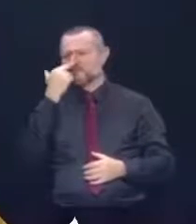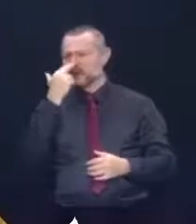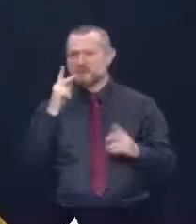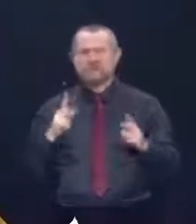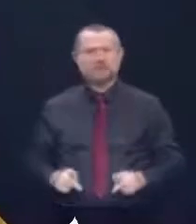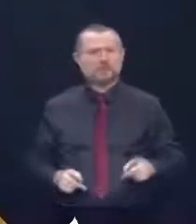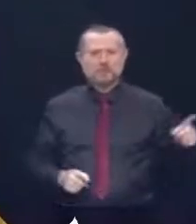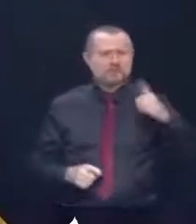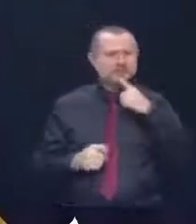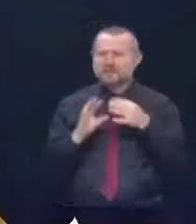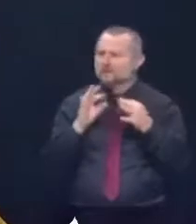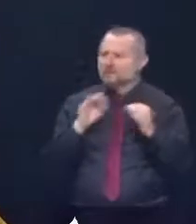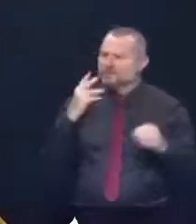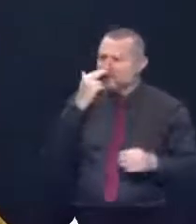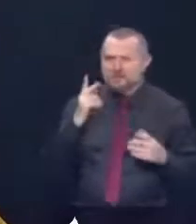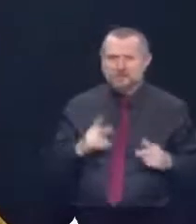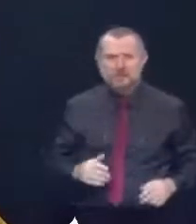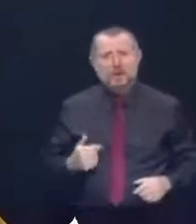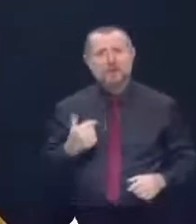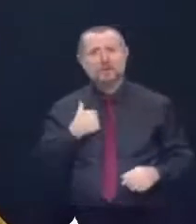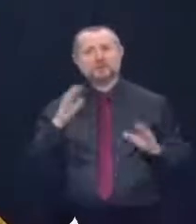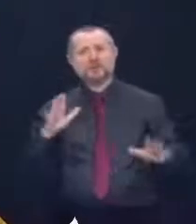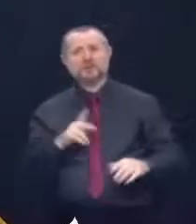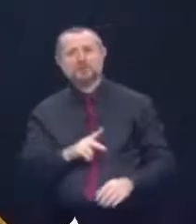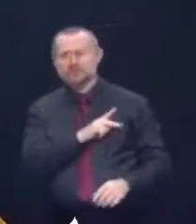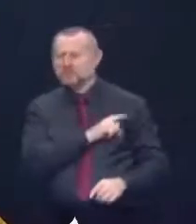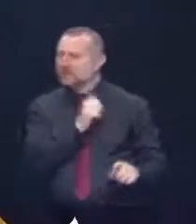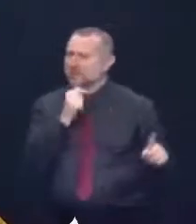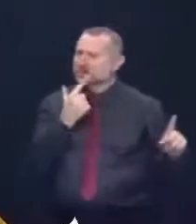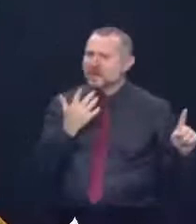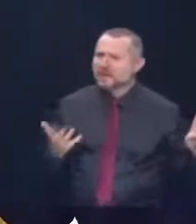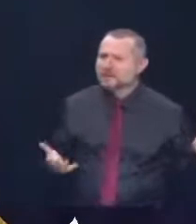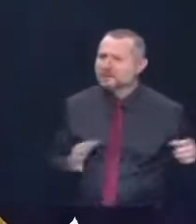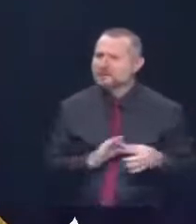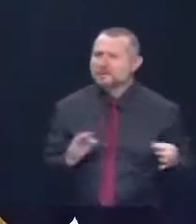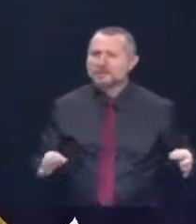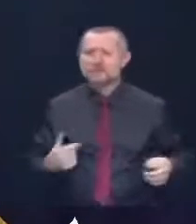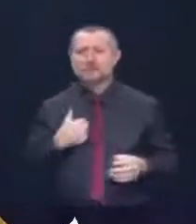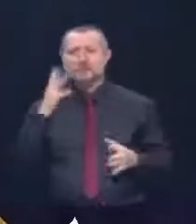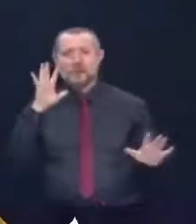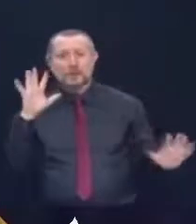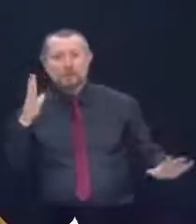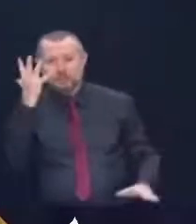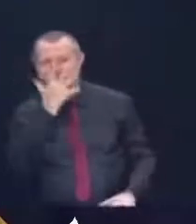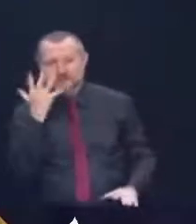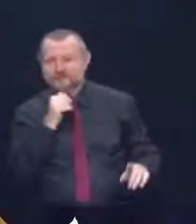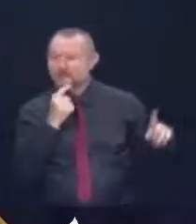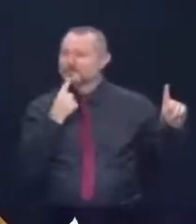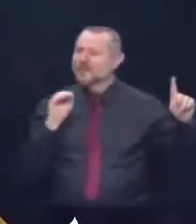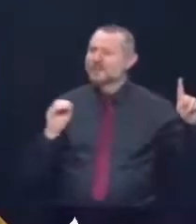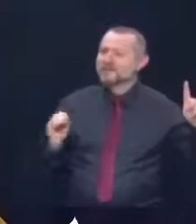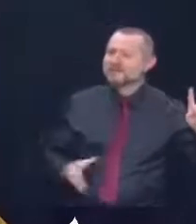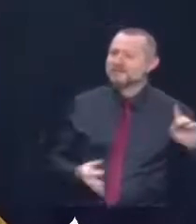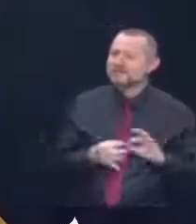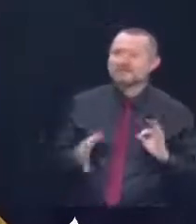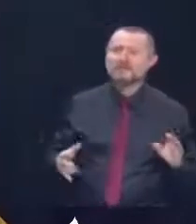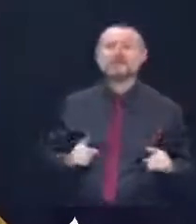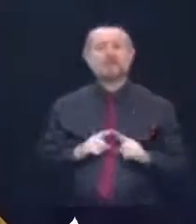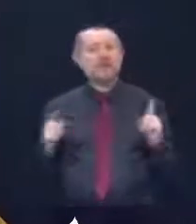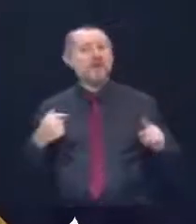mention any charisma or good looks or charm. They didn't mention a lot of things, but they said I gave